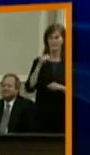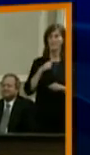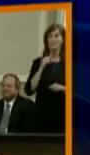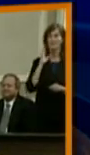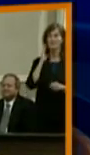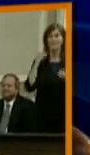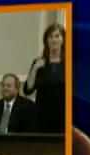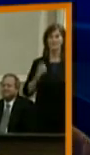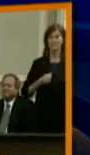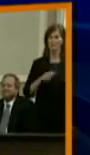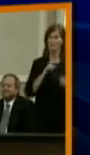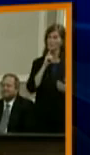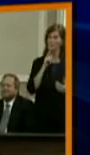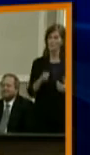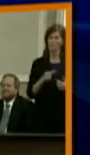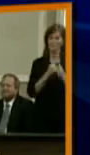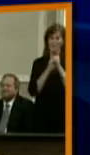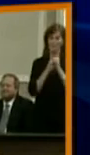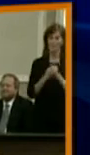faith and true allegiance